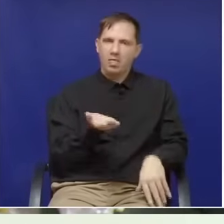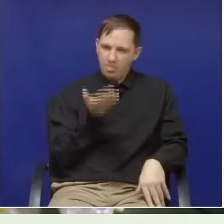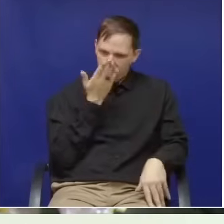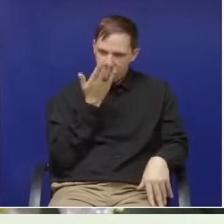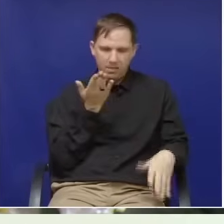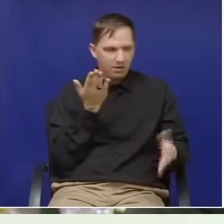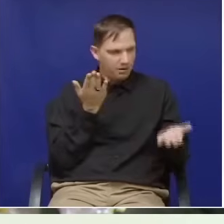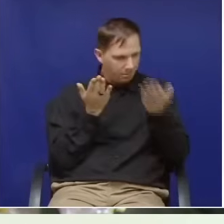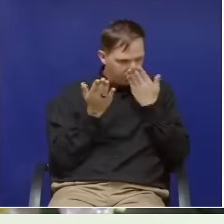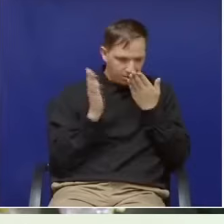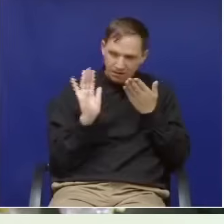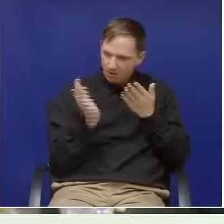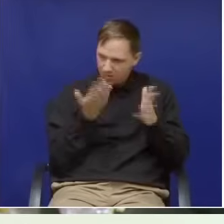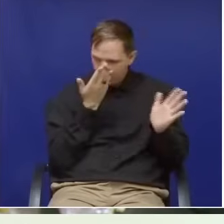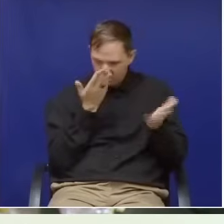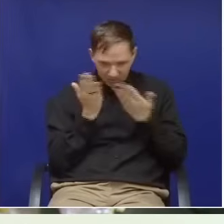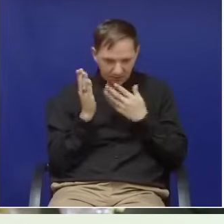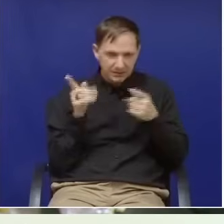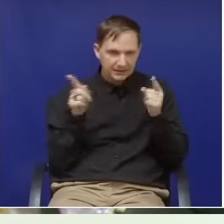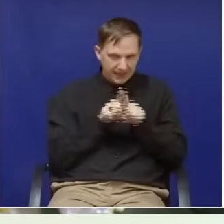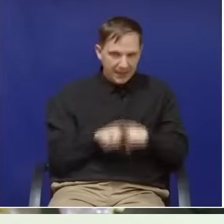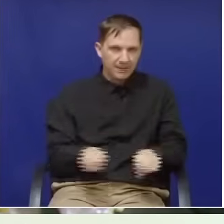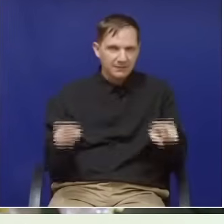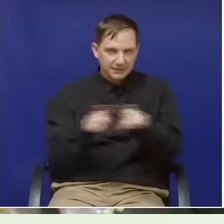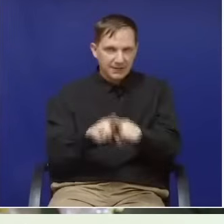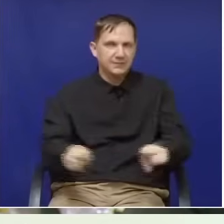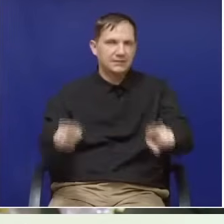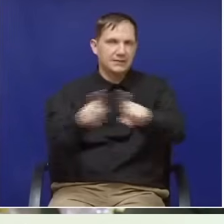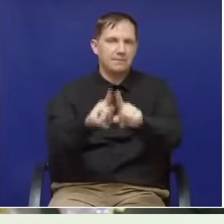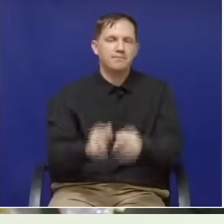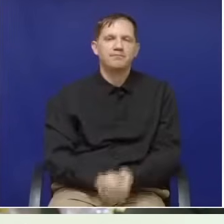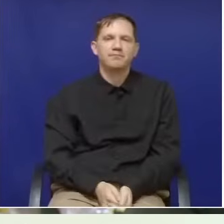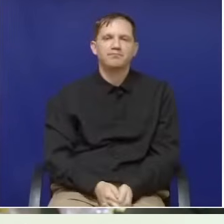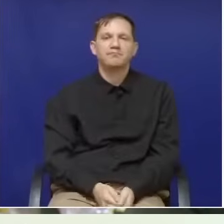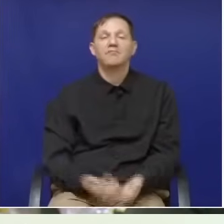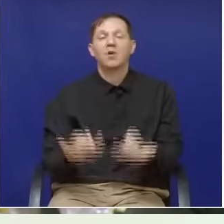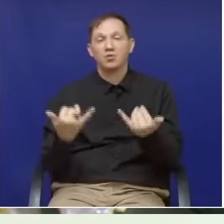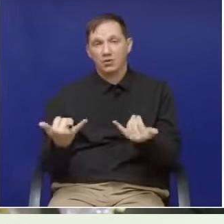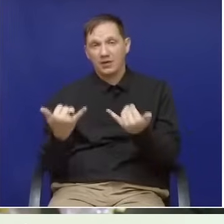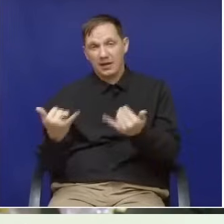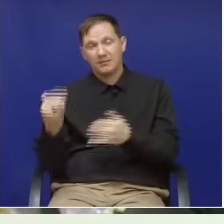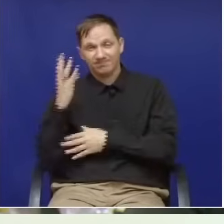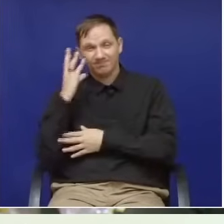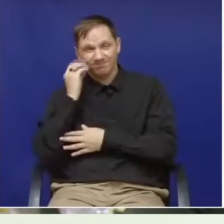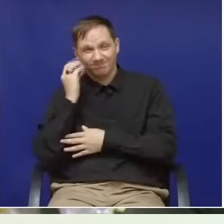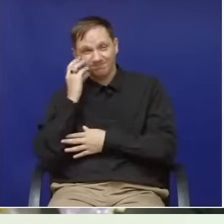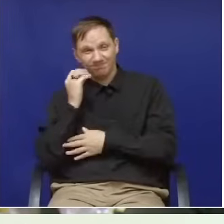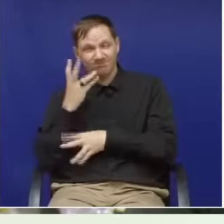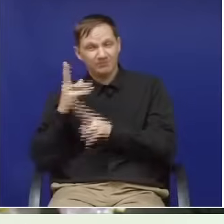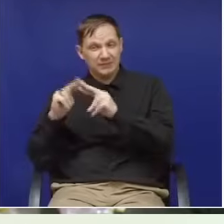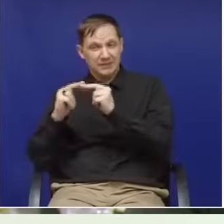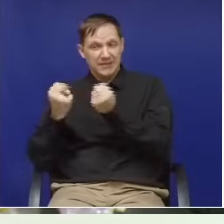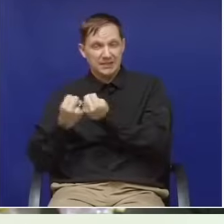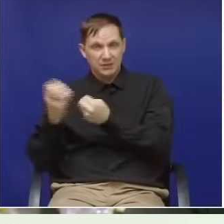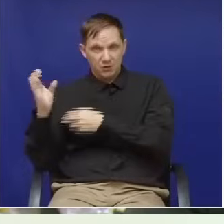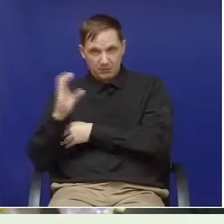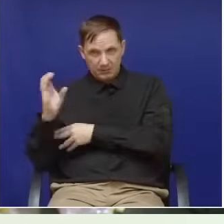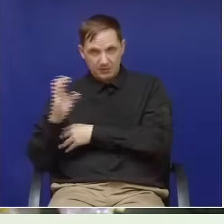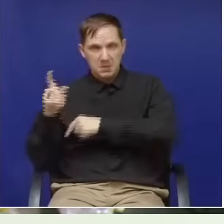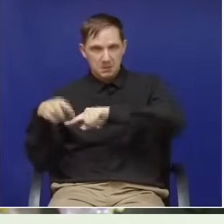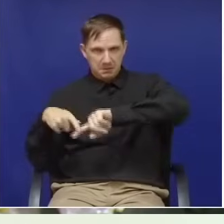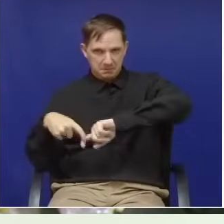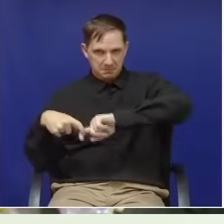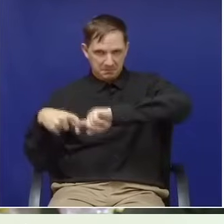with. What we are experiencing today, we all know that the National Commissioner is on